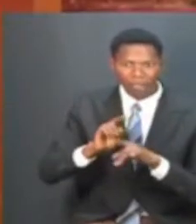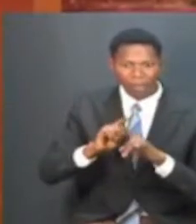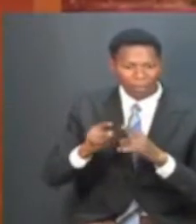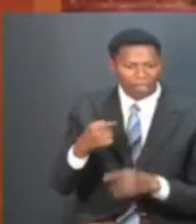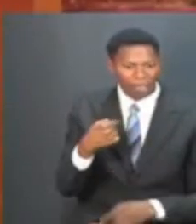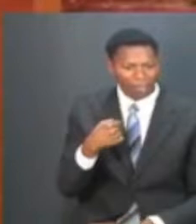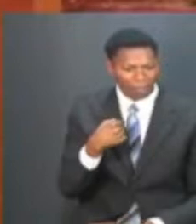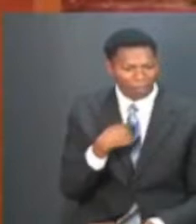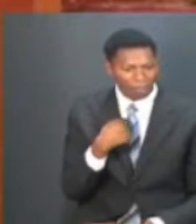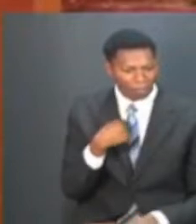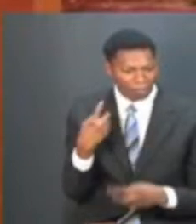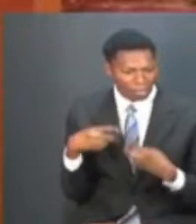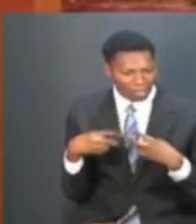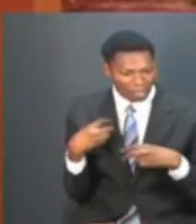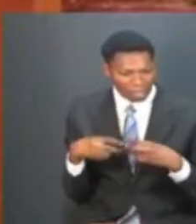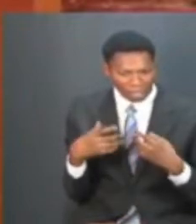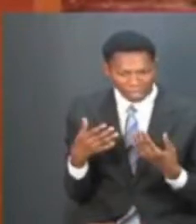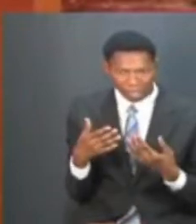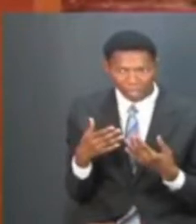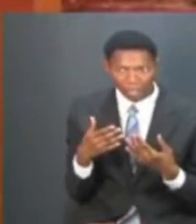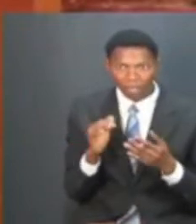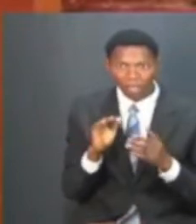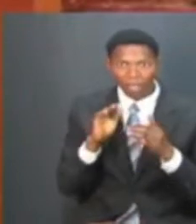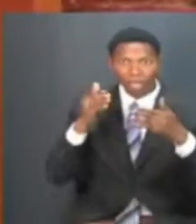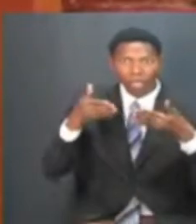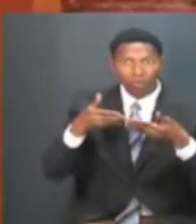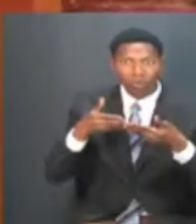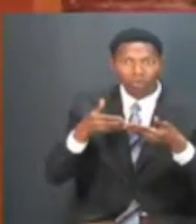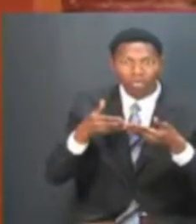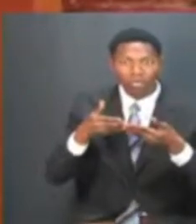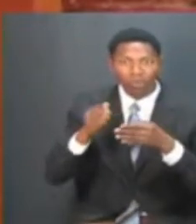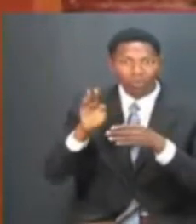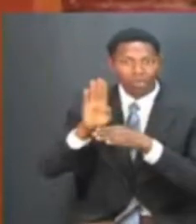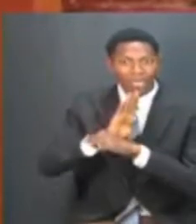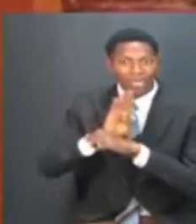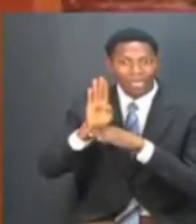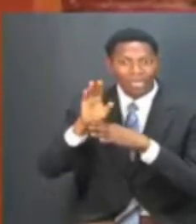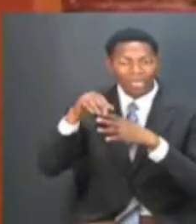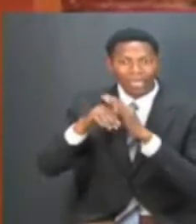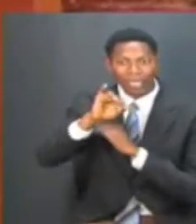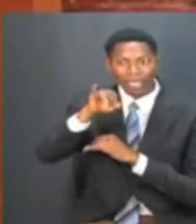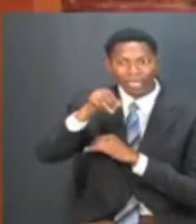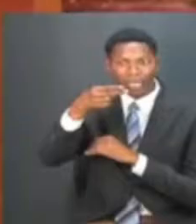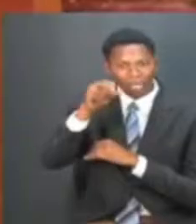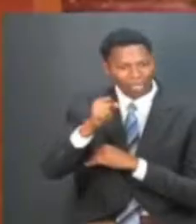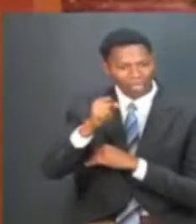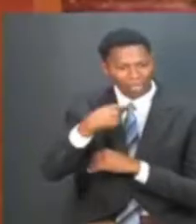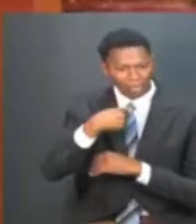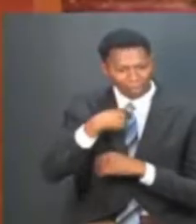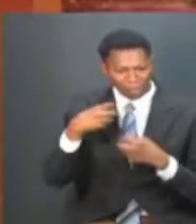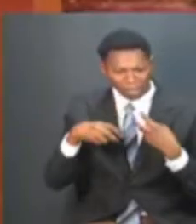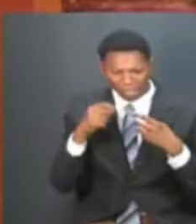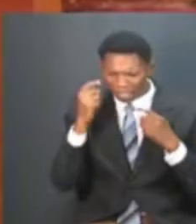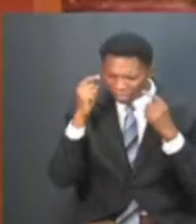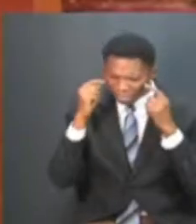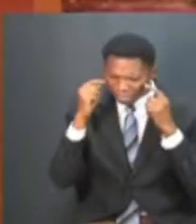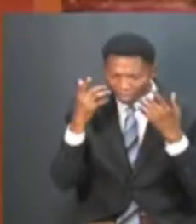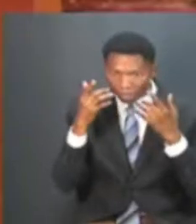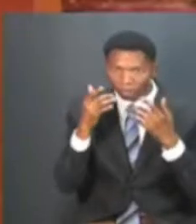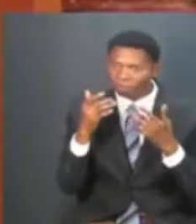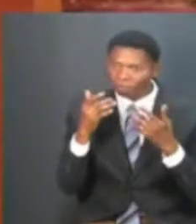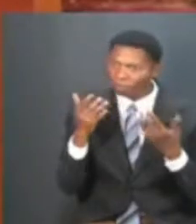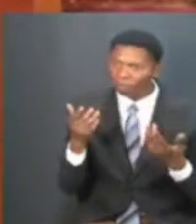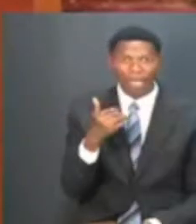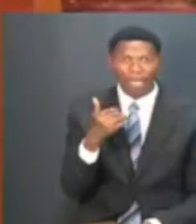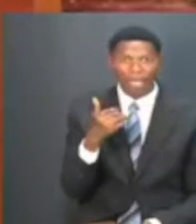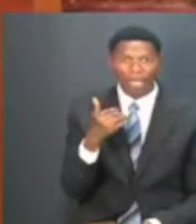challenge is the introduction of entrepreneurship at the basic education level. Mr. Speaker, already